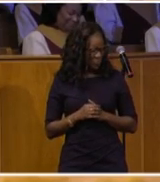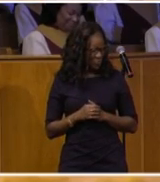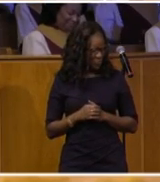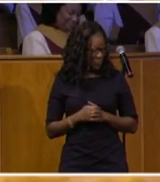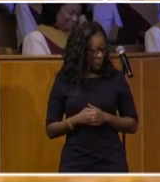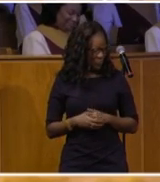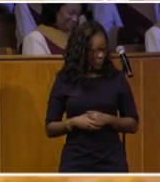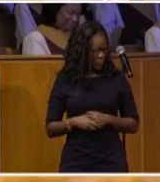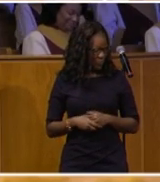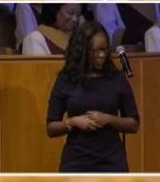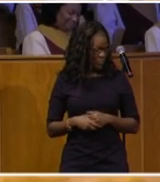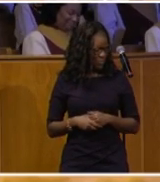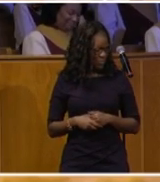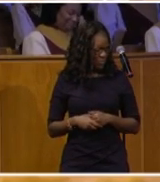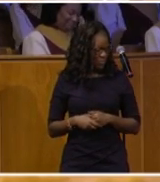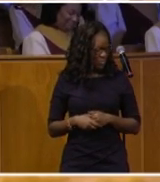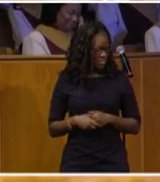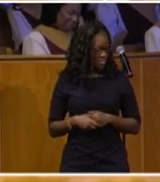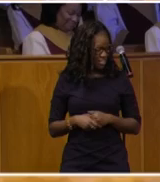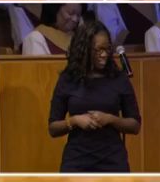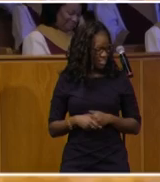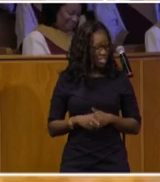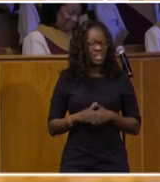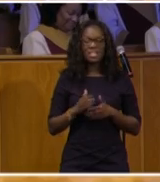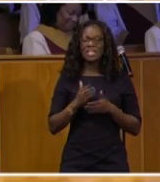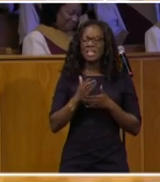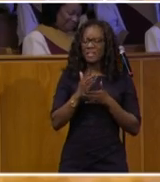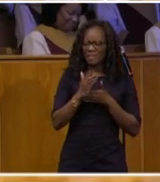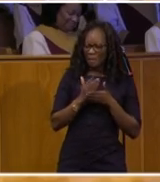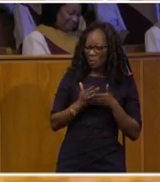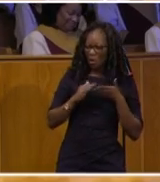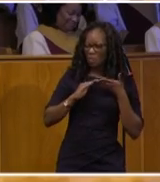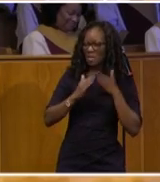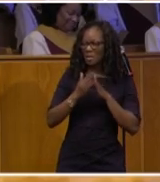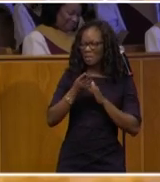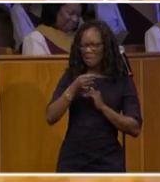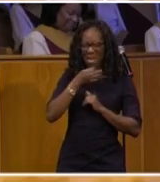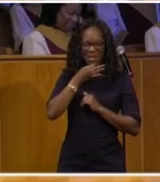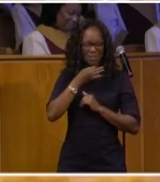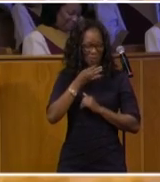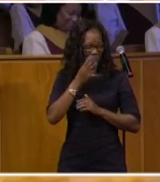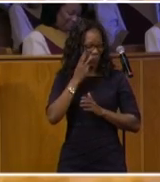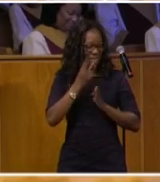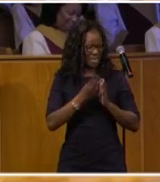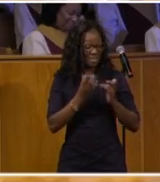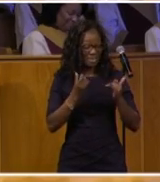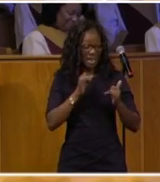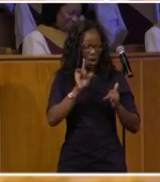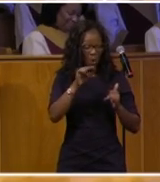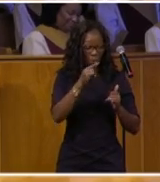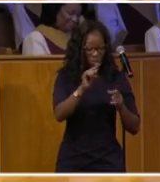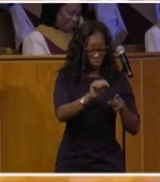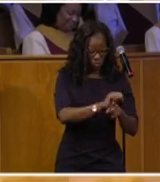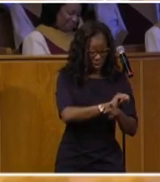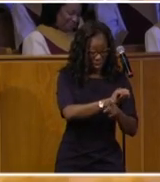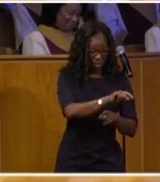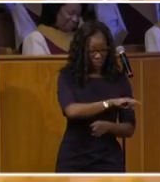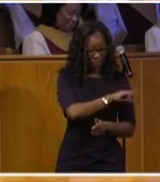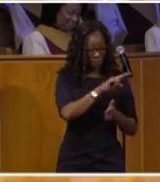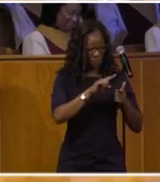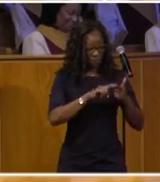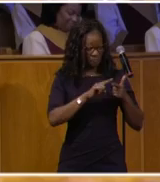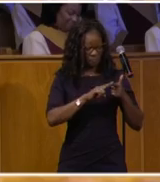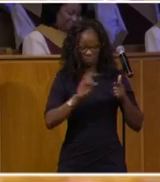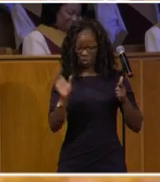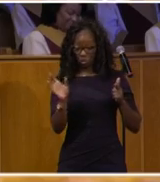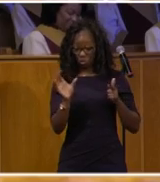that a part of becoming an expert, not only training, mm-hmm. not